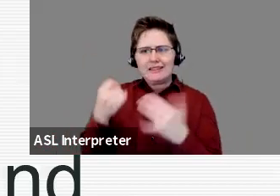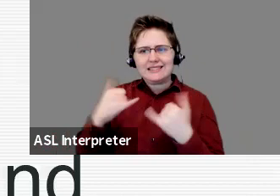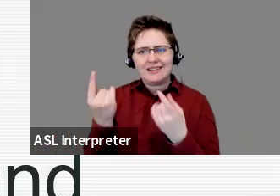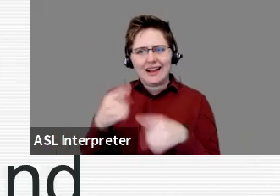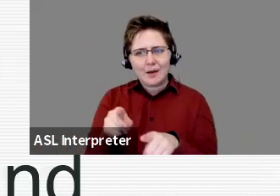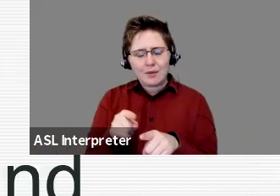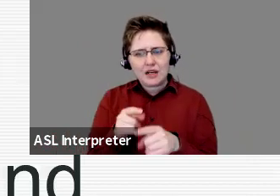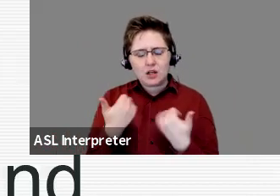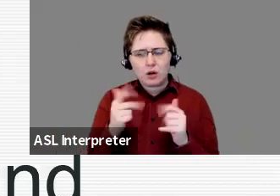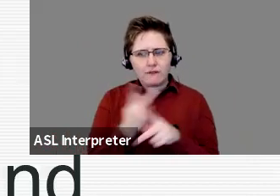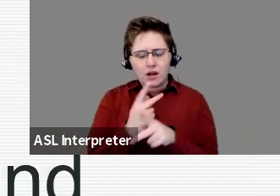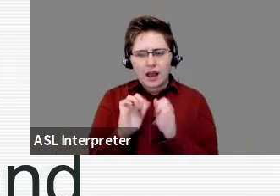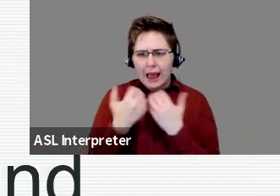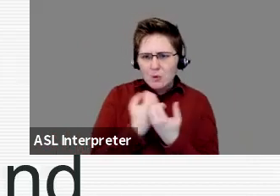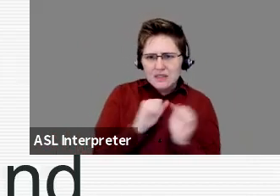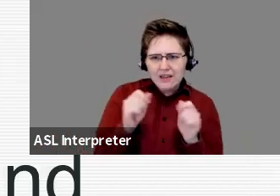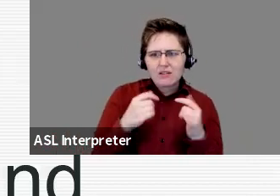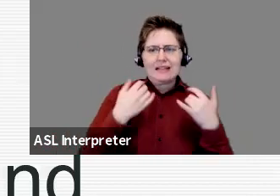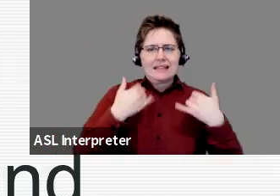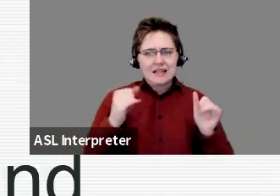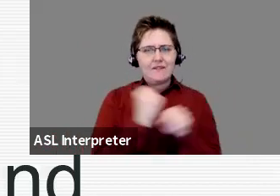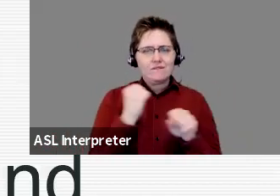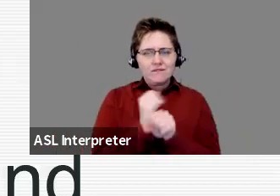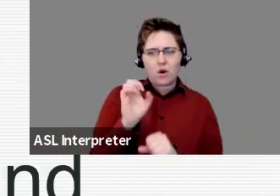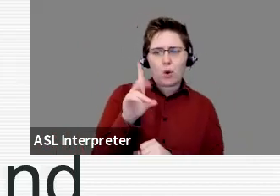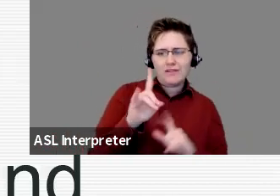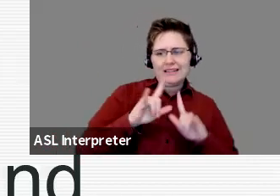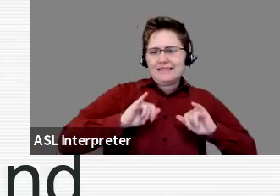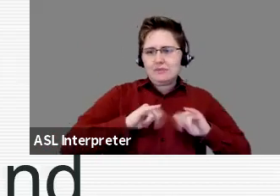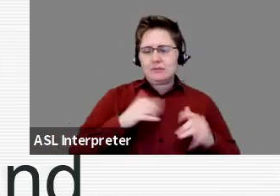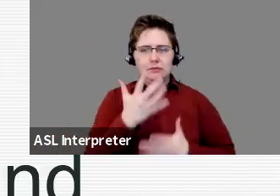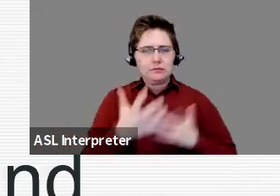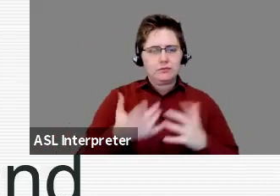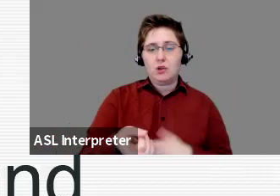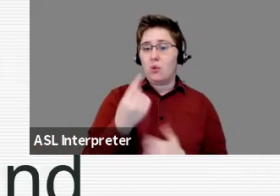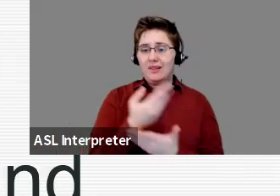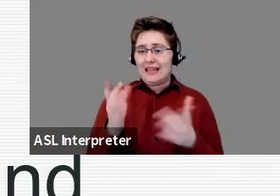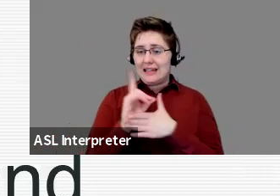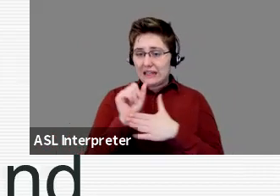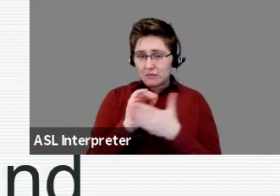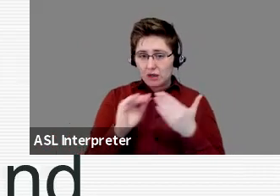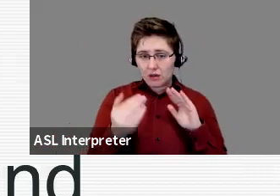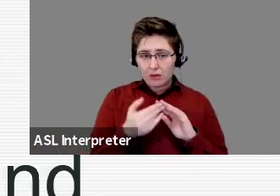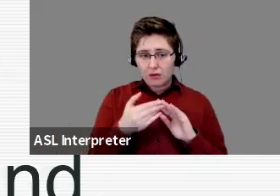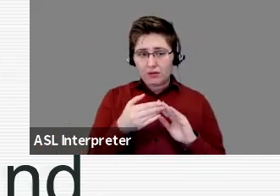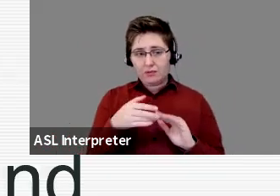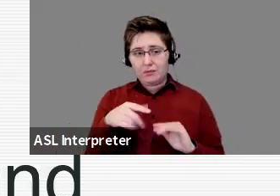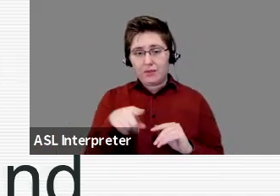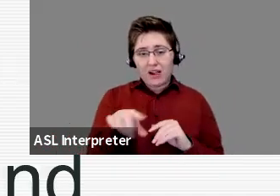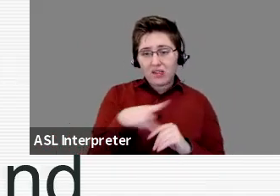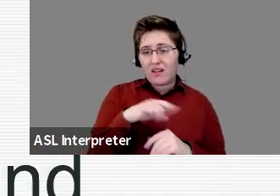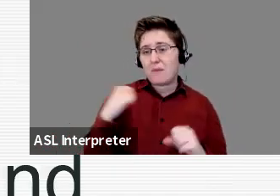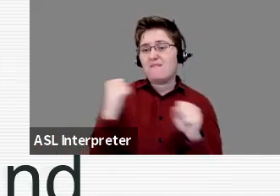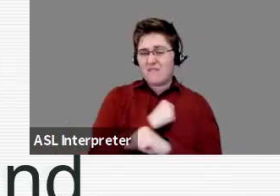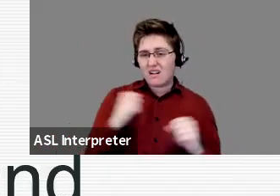safely while we're still also battling COVID. So one of the things that the disability community has fought against